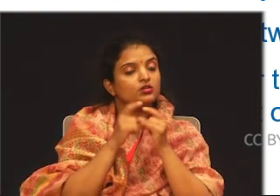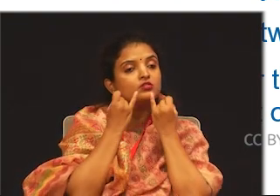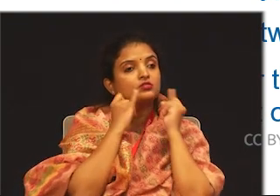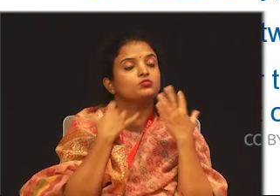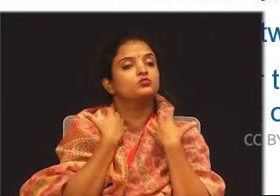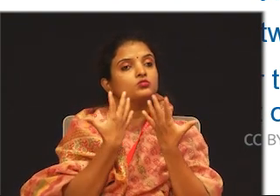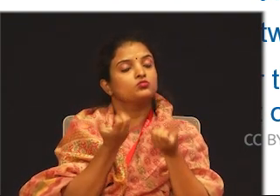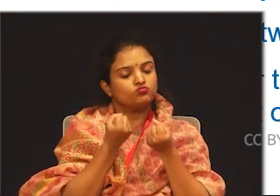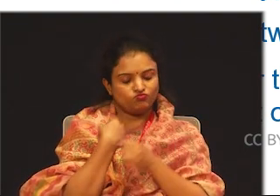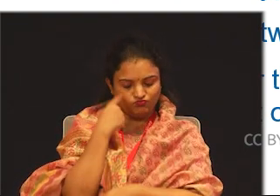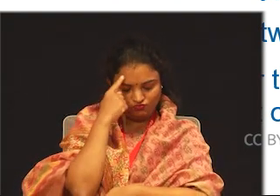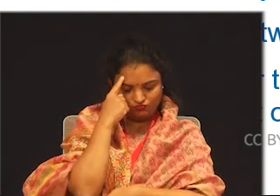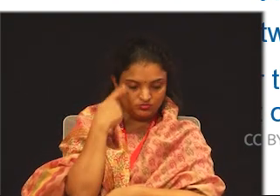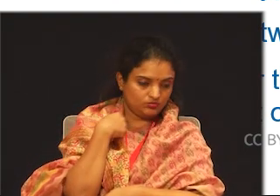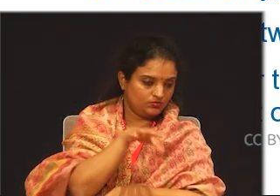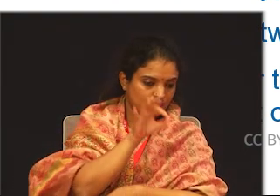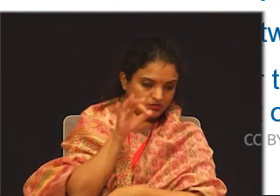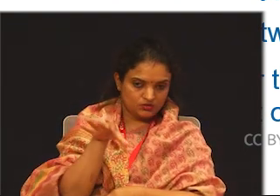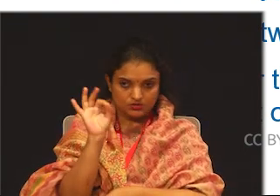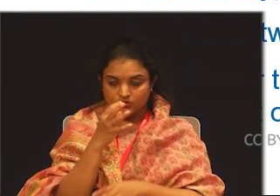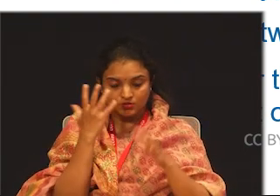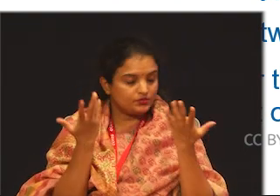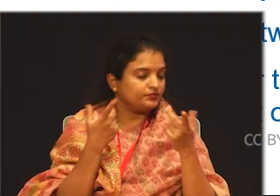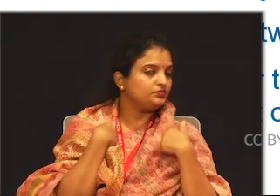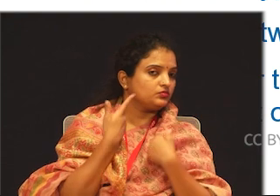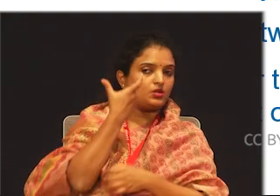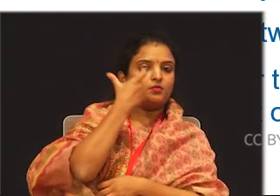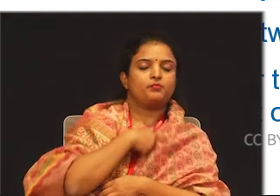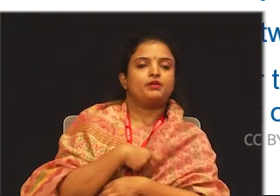make one's own choices and independence of persons.